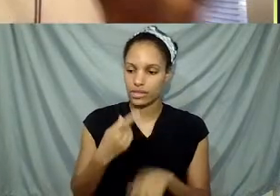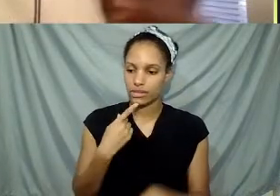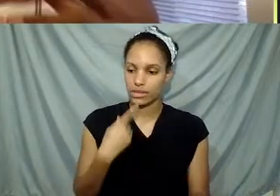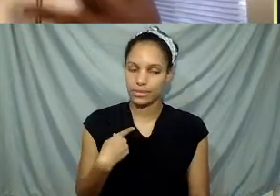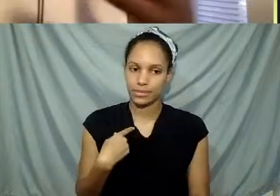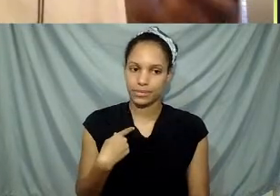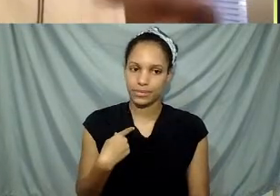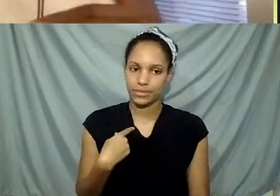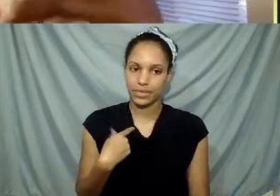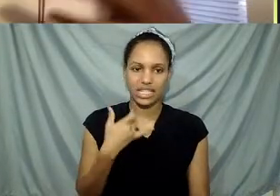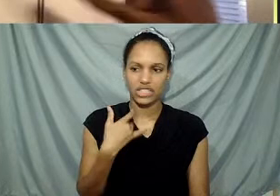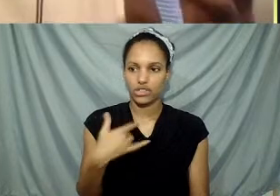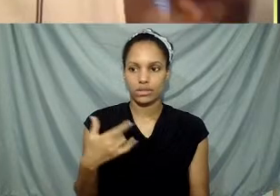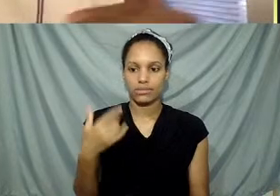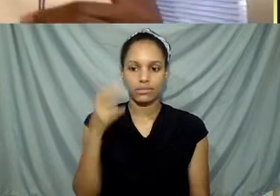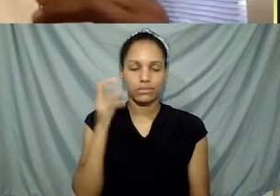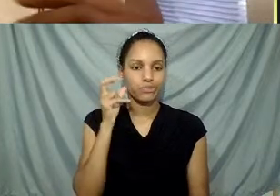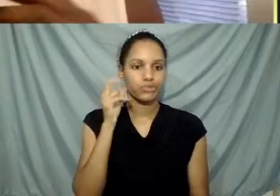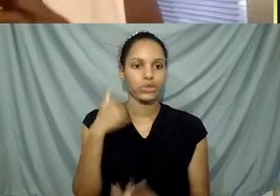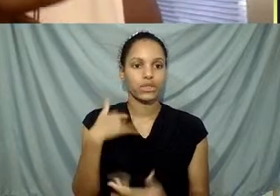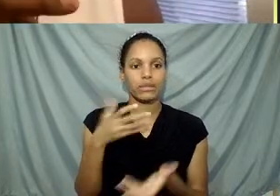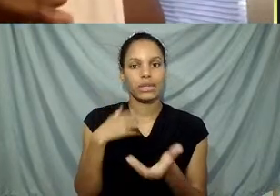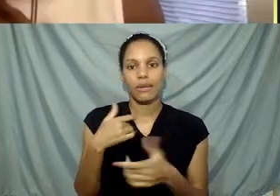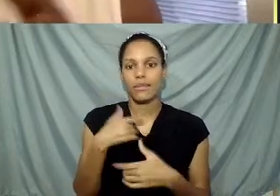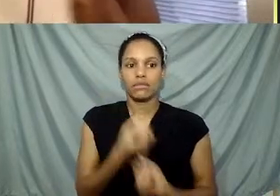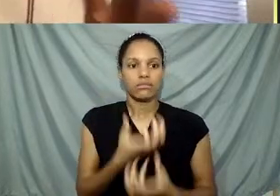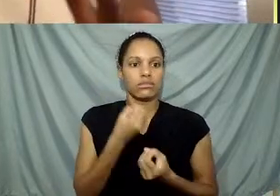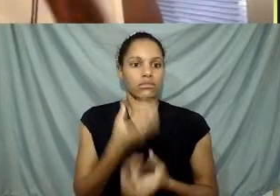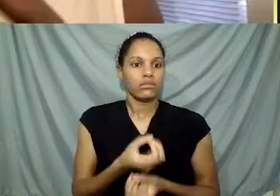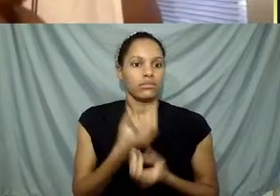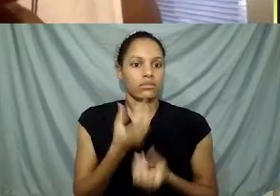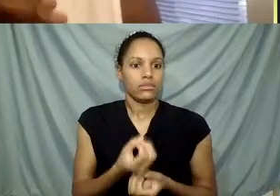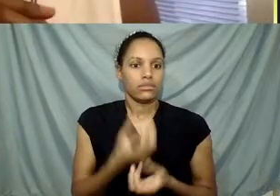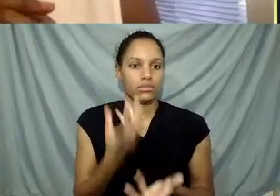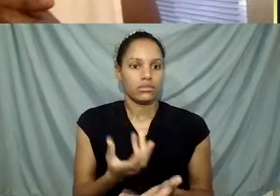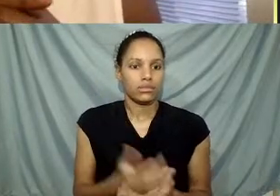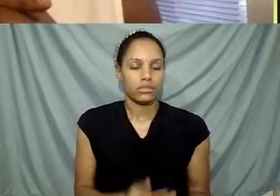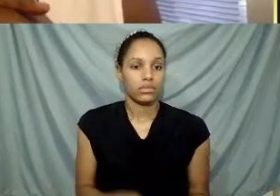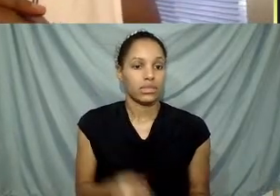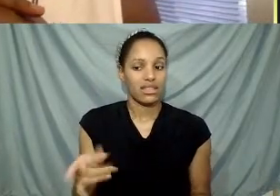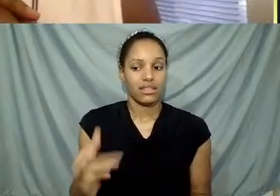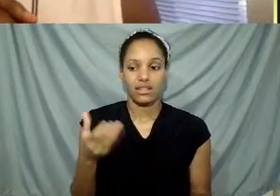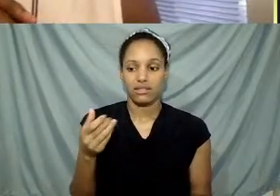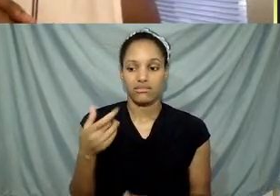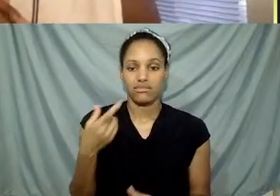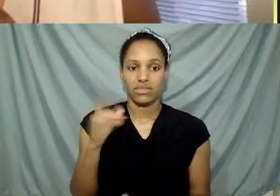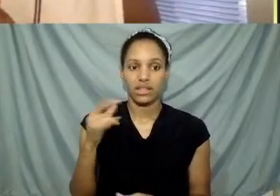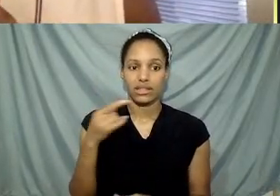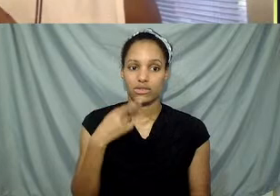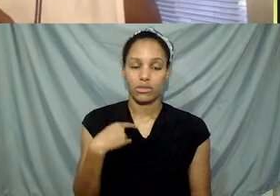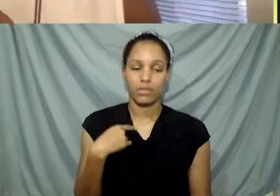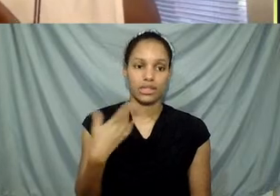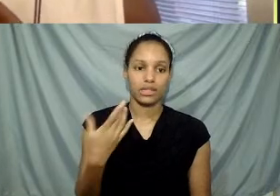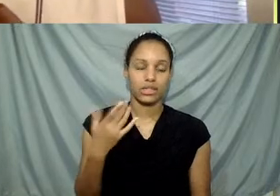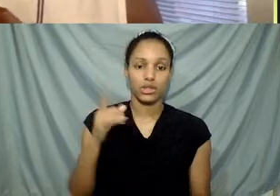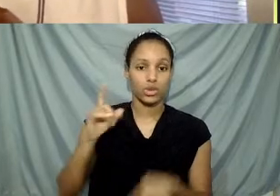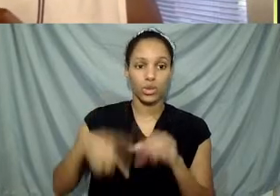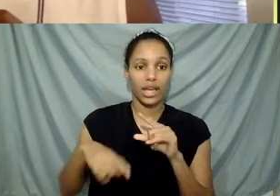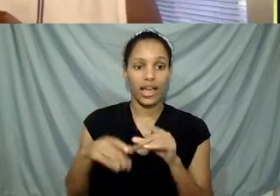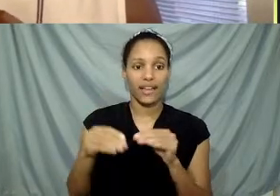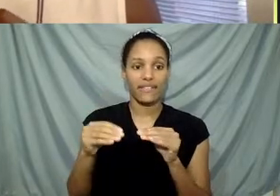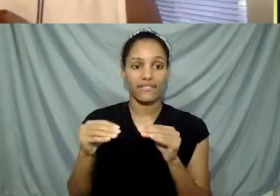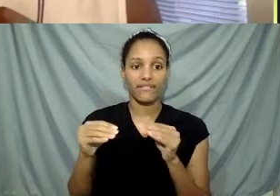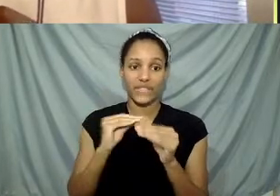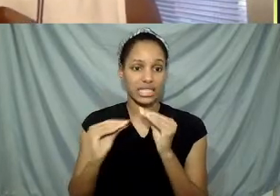he just listened to me in my lament. And then Obadiah finally said, you know, you can't fix this, but you can show